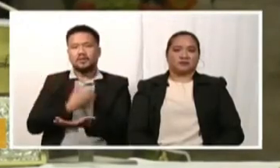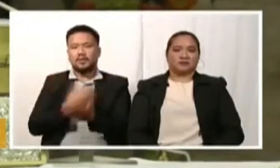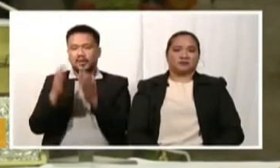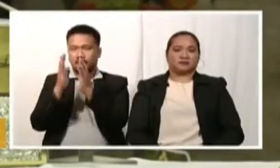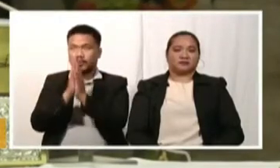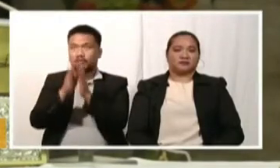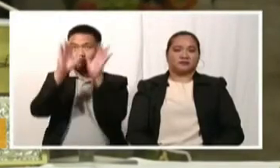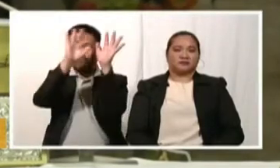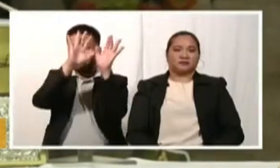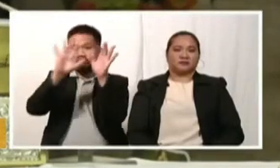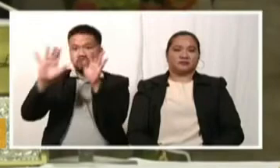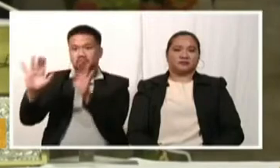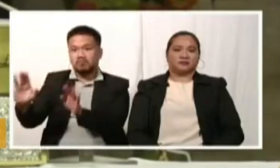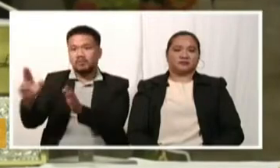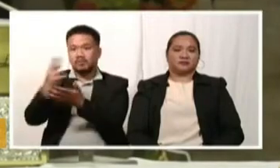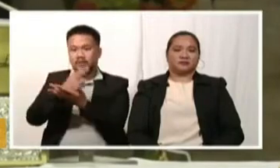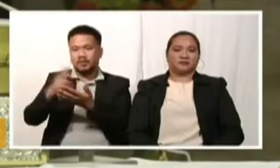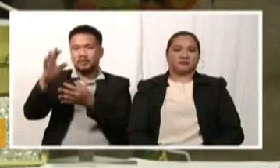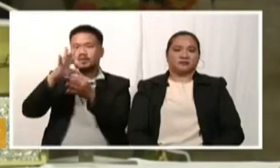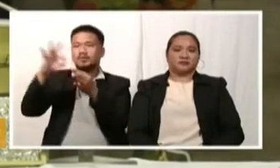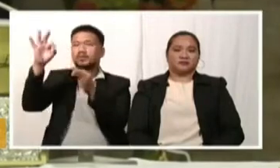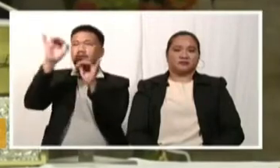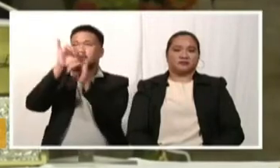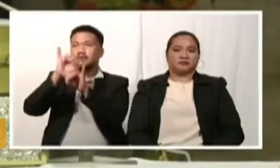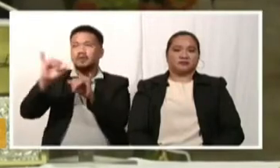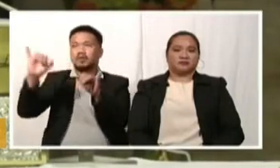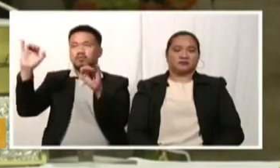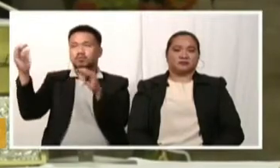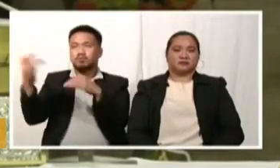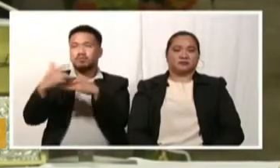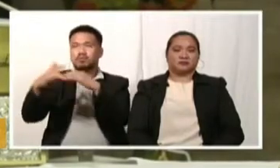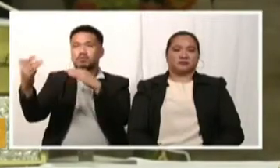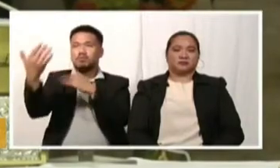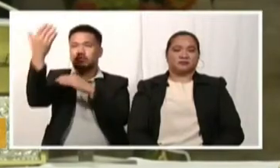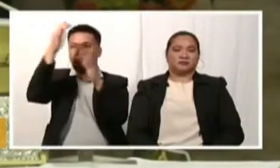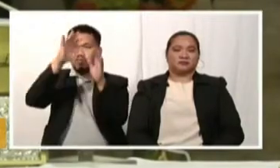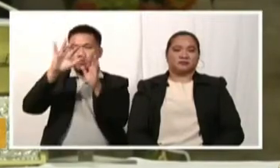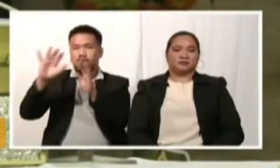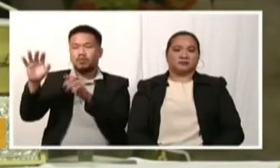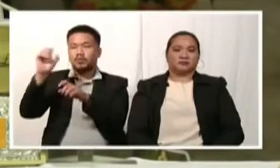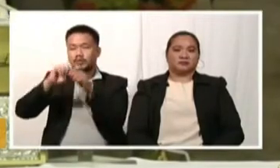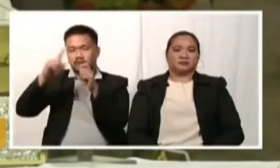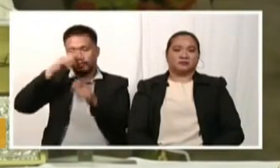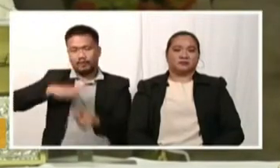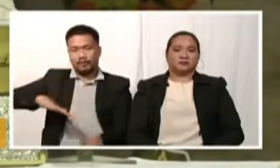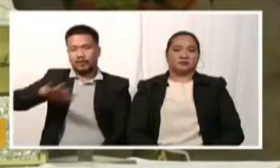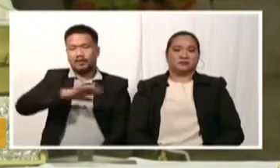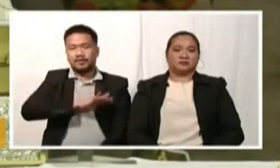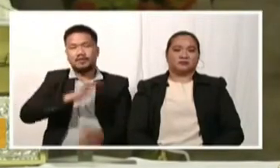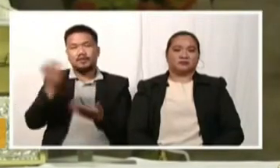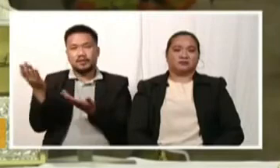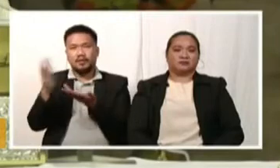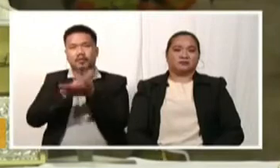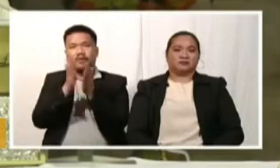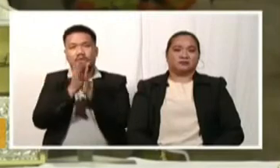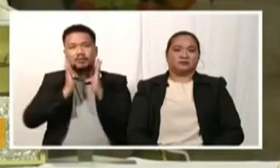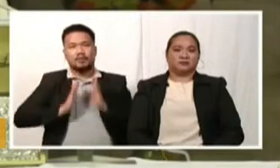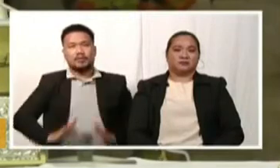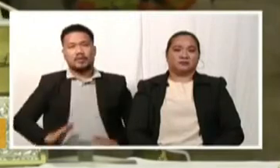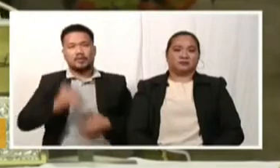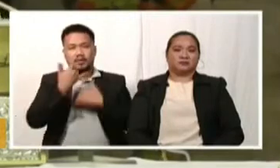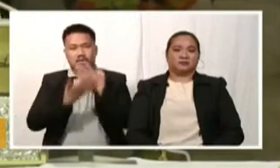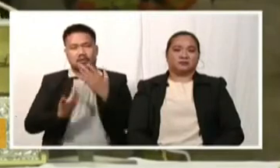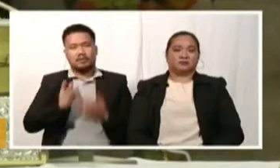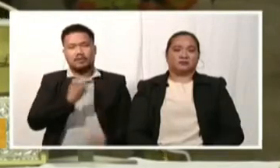sending down your Spirit upon them like the dewfall, so that they may become for us the body and blood of